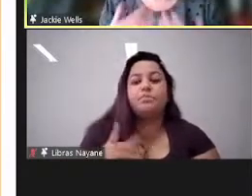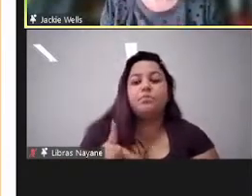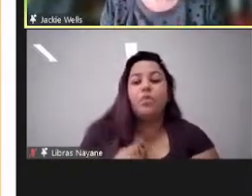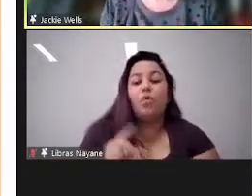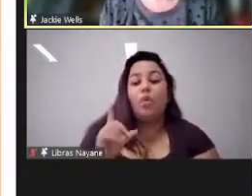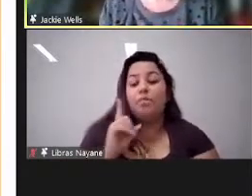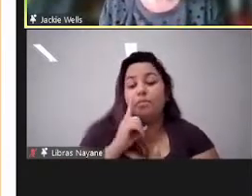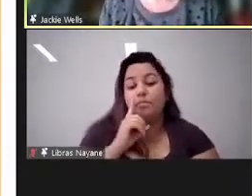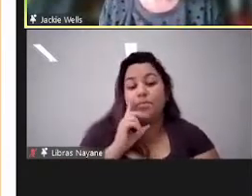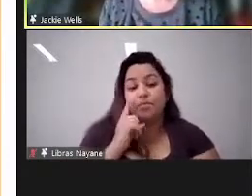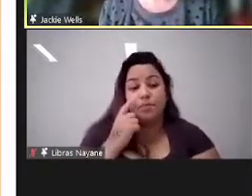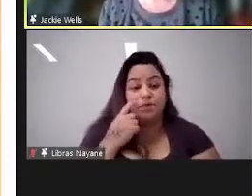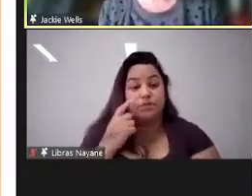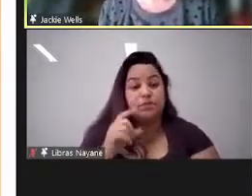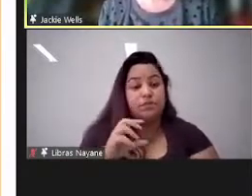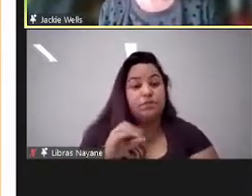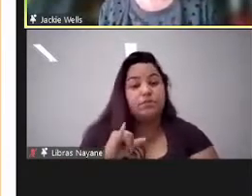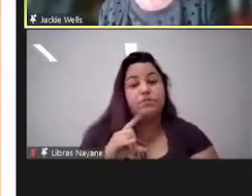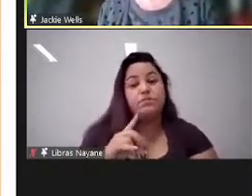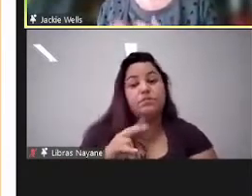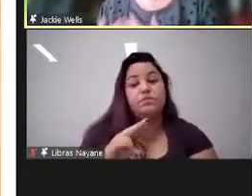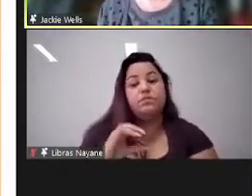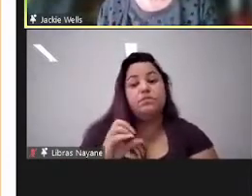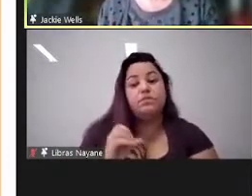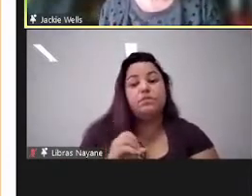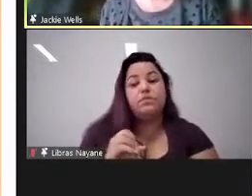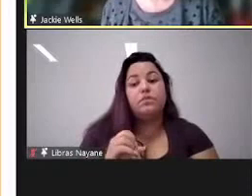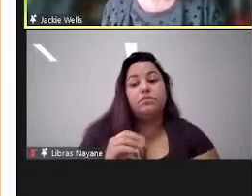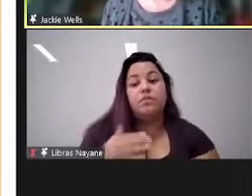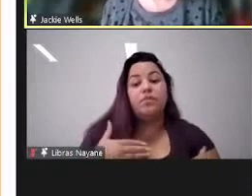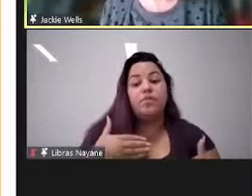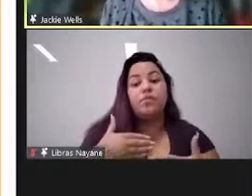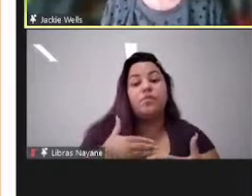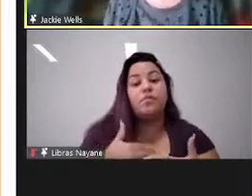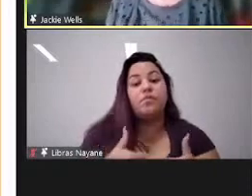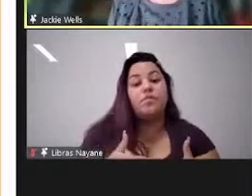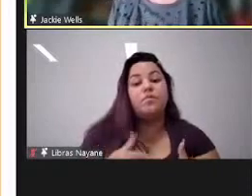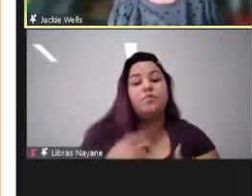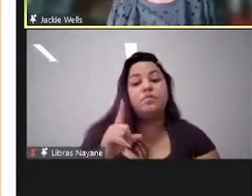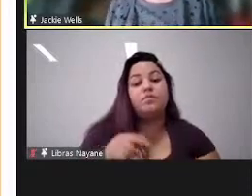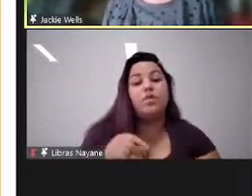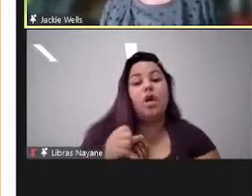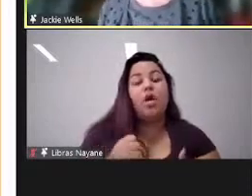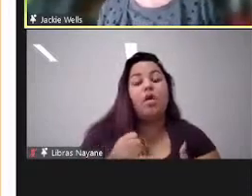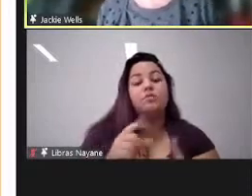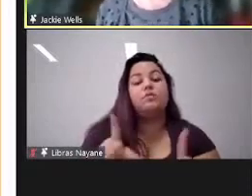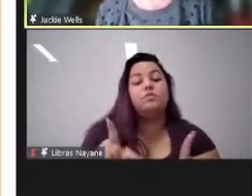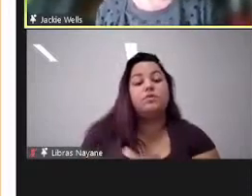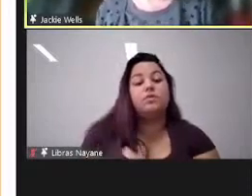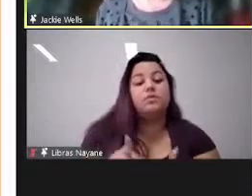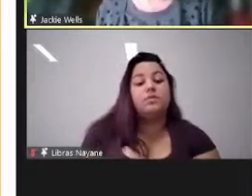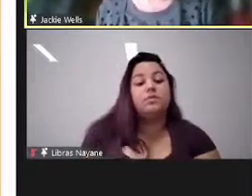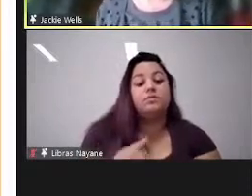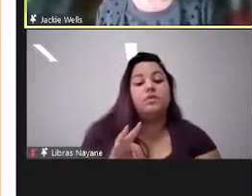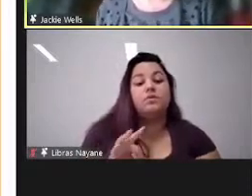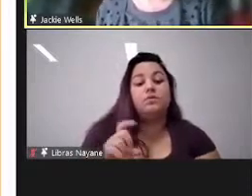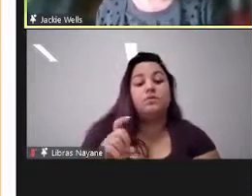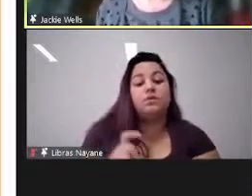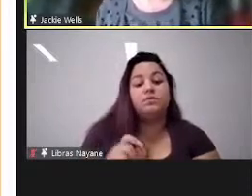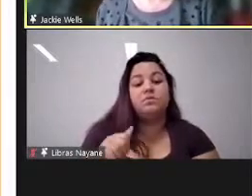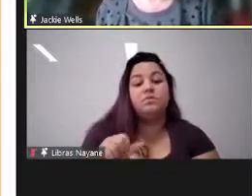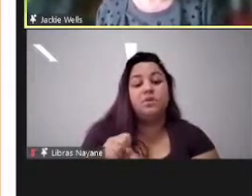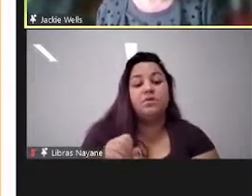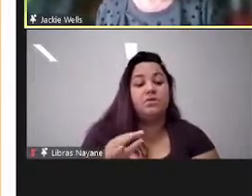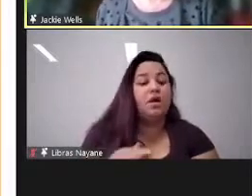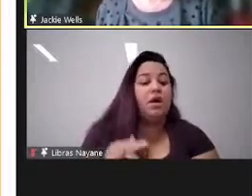very close to being a higher rate taxpayer or was sometimes a higher rate taxpayer. And this is the example